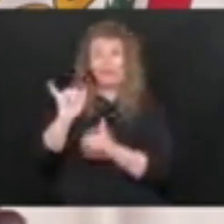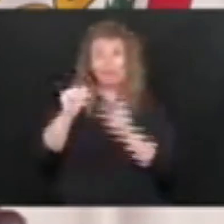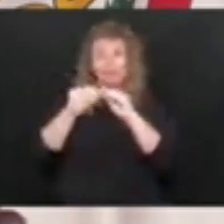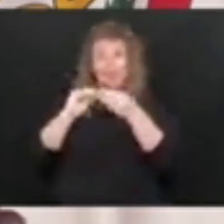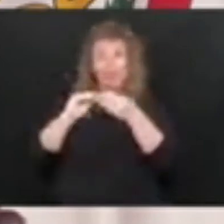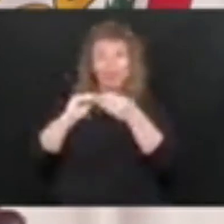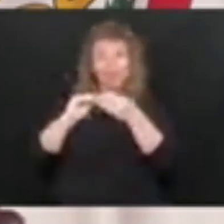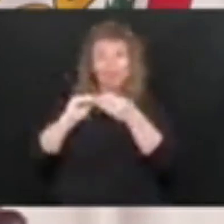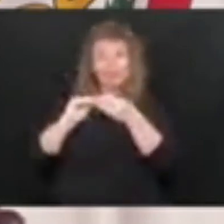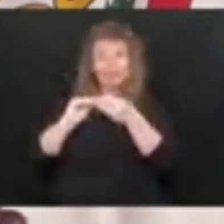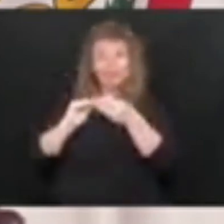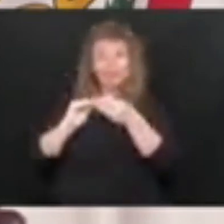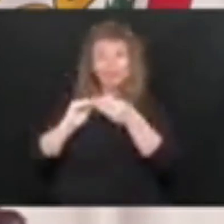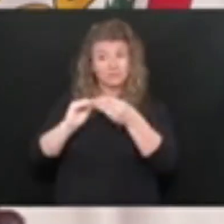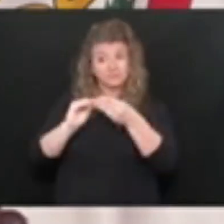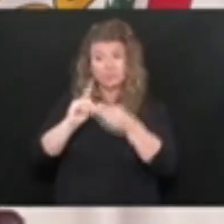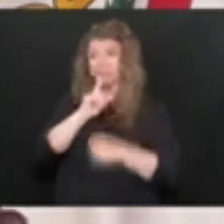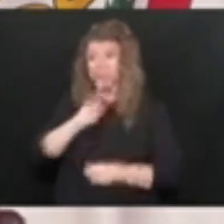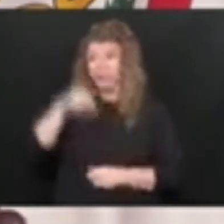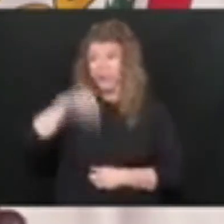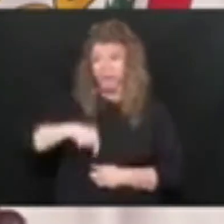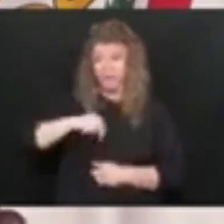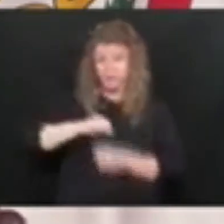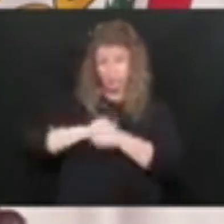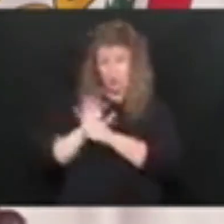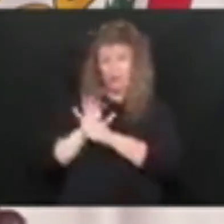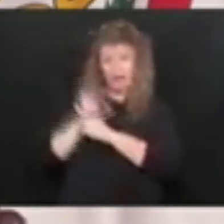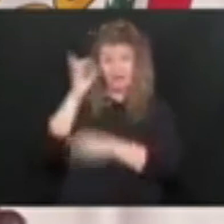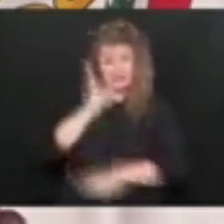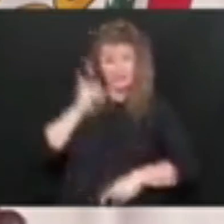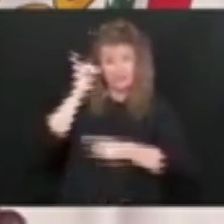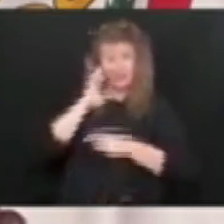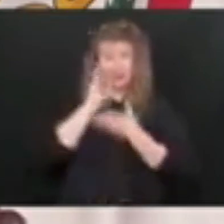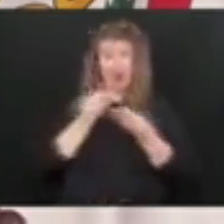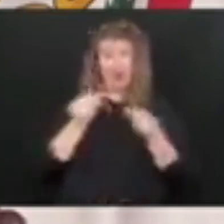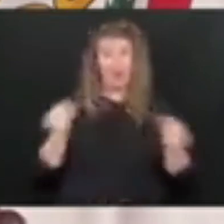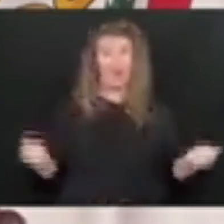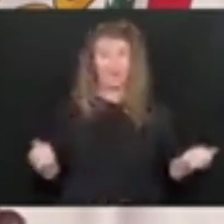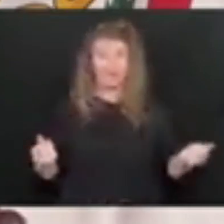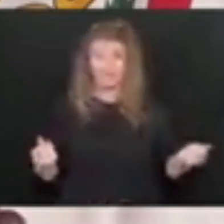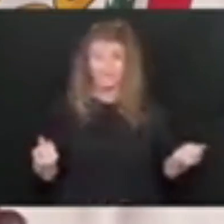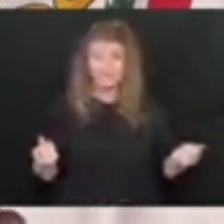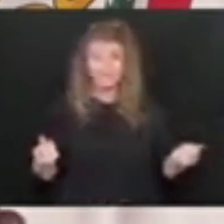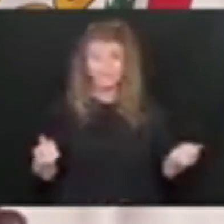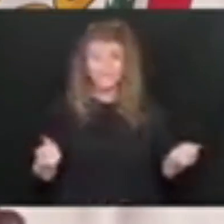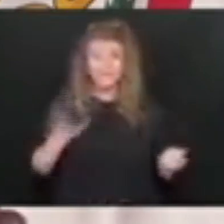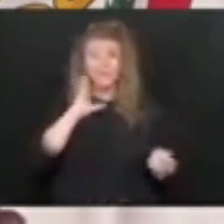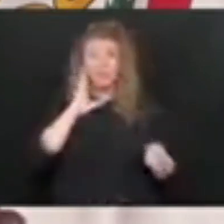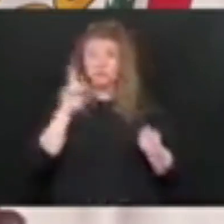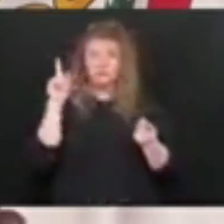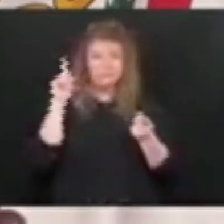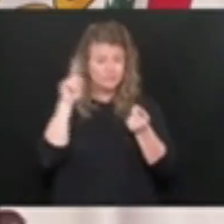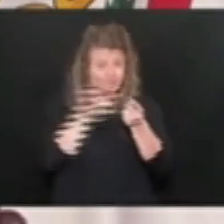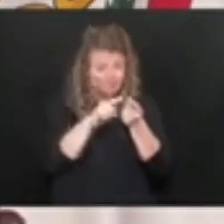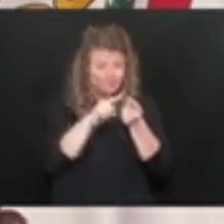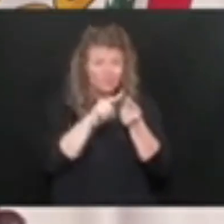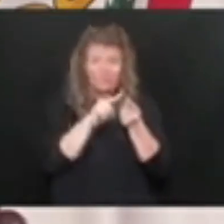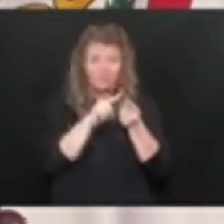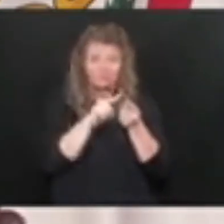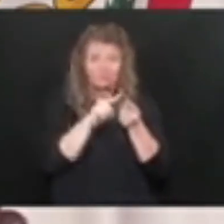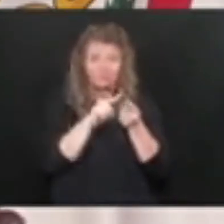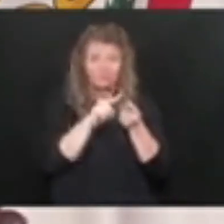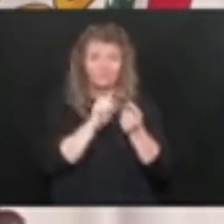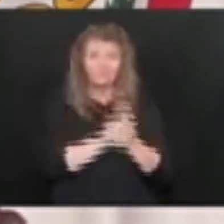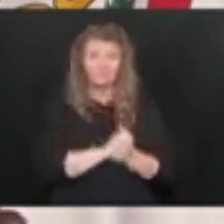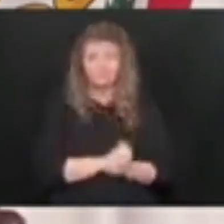absolutely this dreaded disease will go away in West Virginia, or it will be so minimal that absolutely